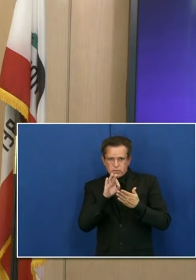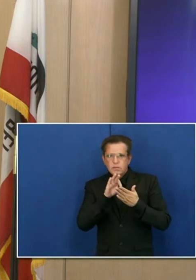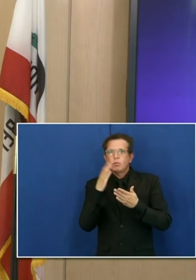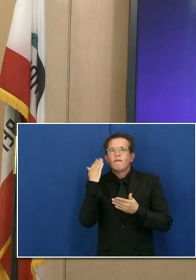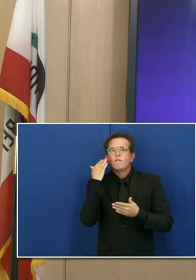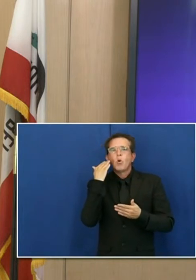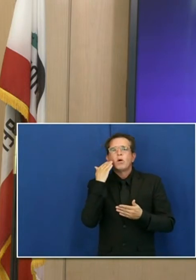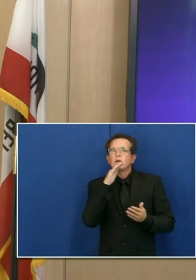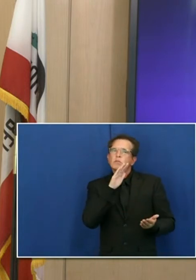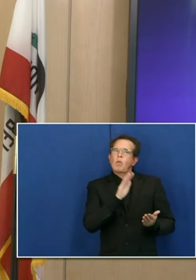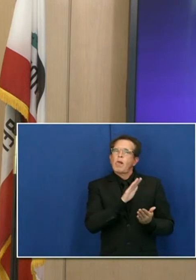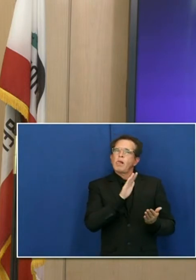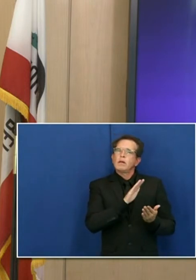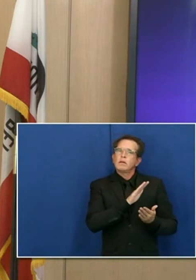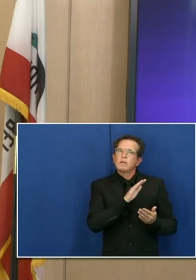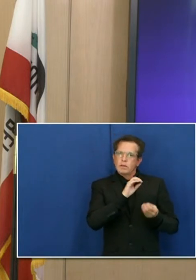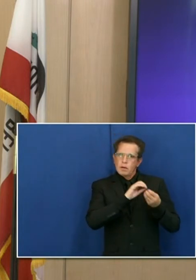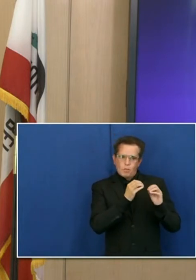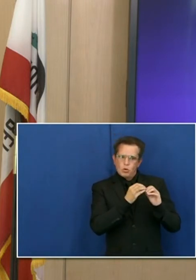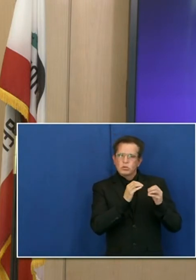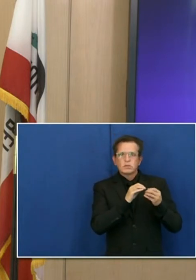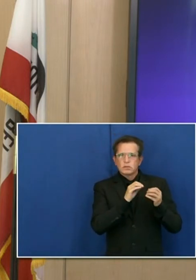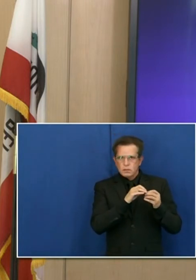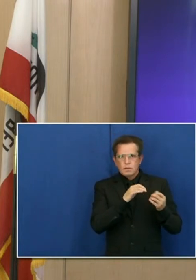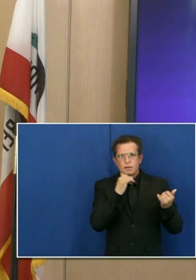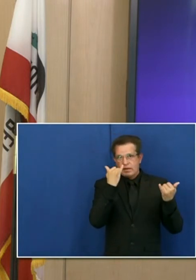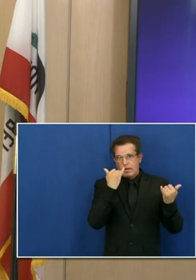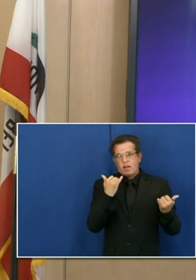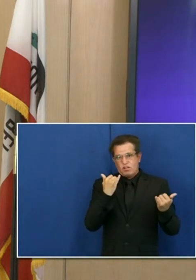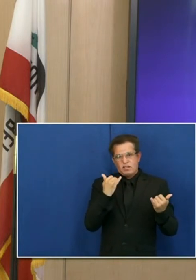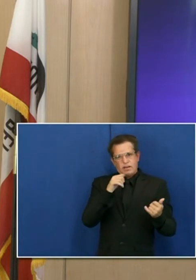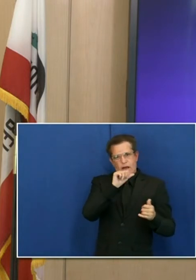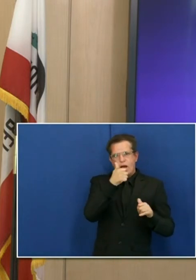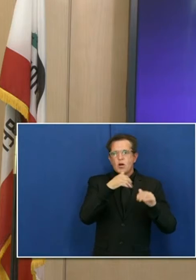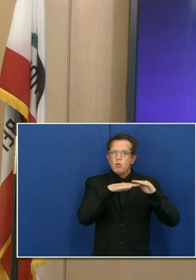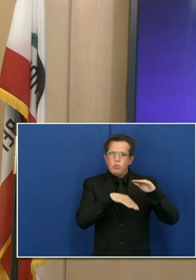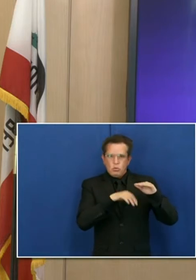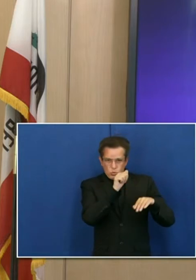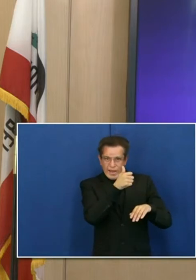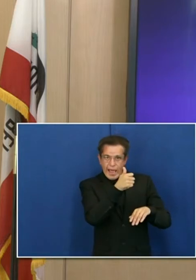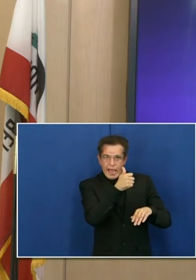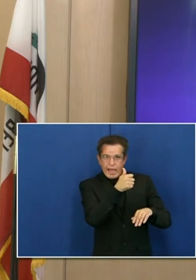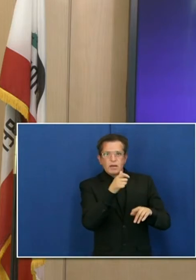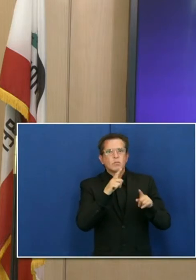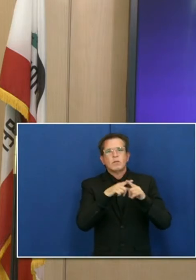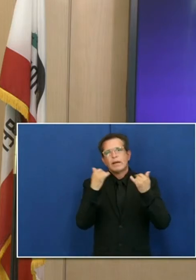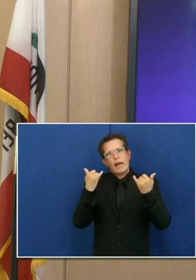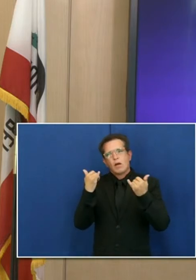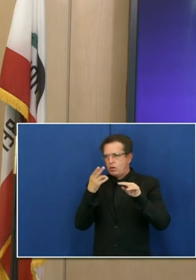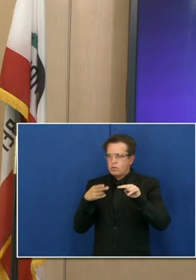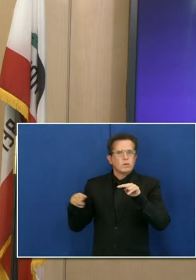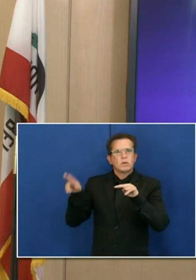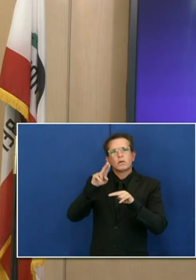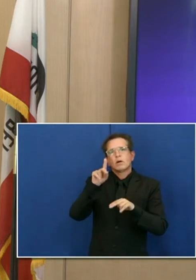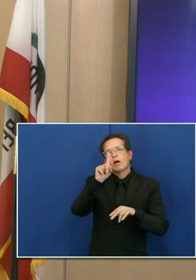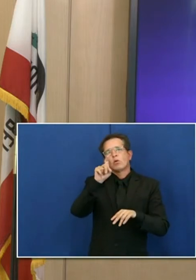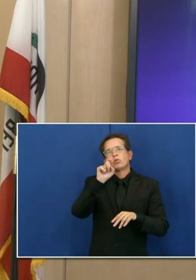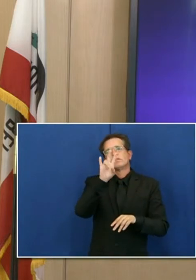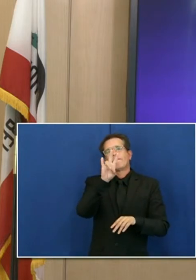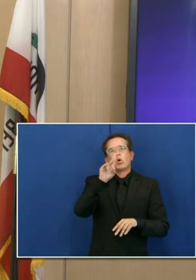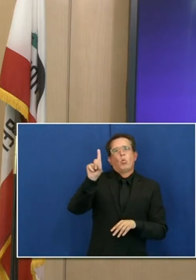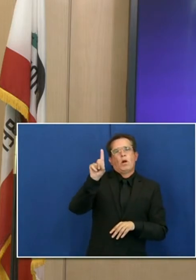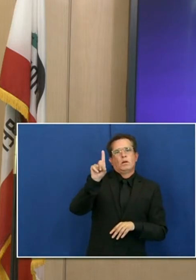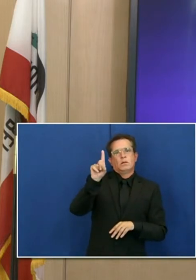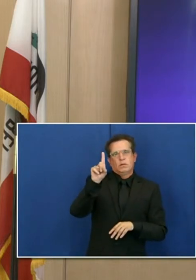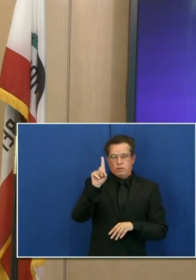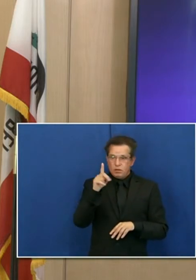single digits, the number of influenza cases reported last week jumped to 171.